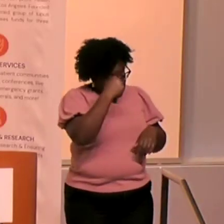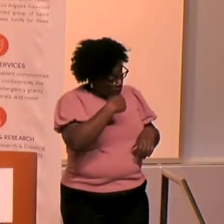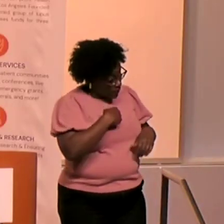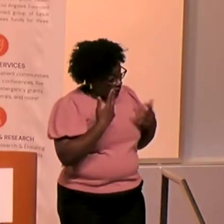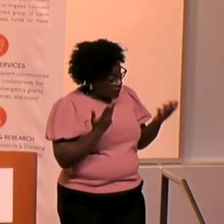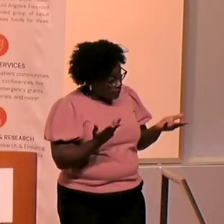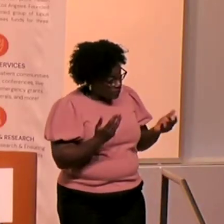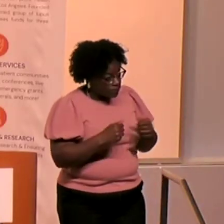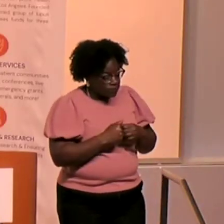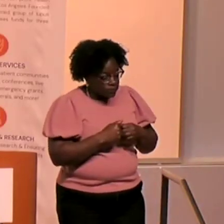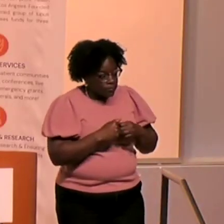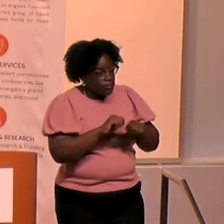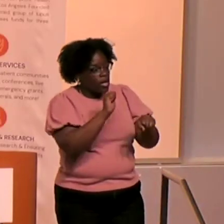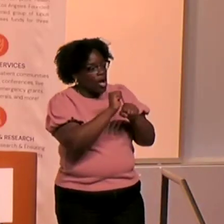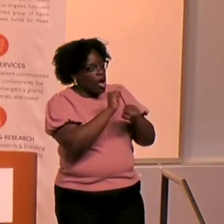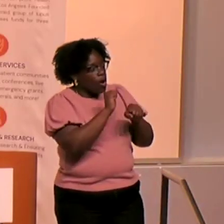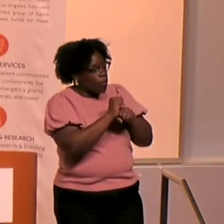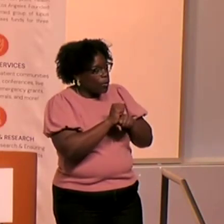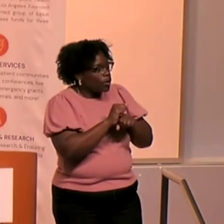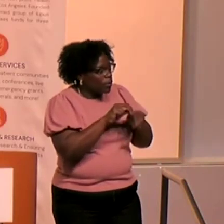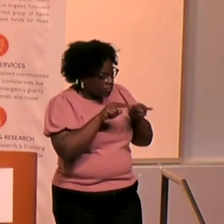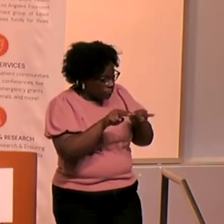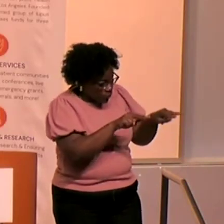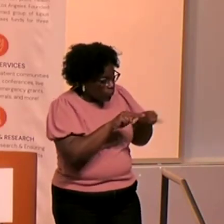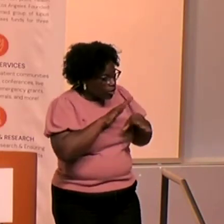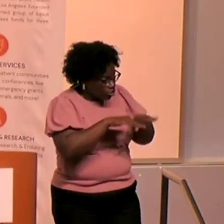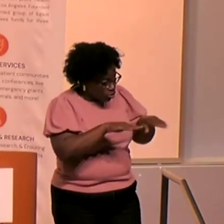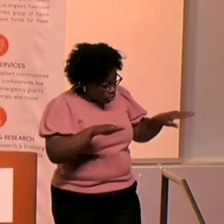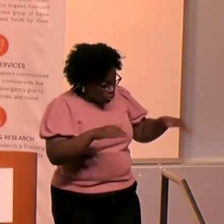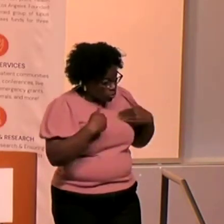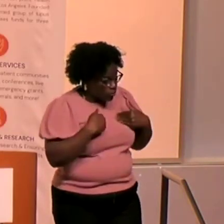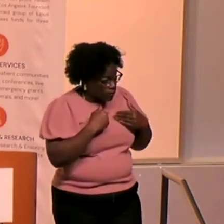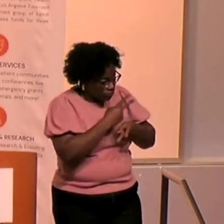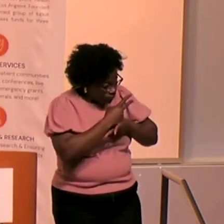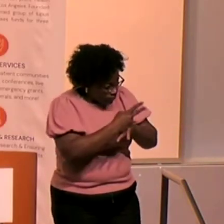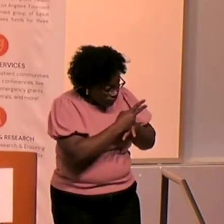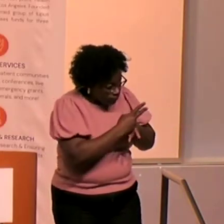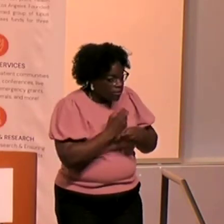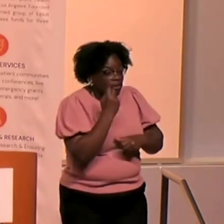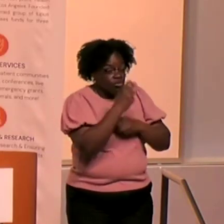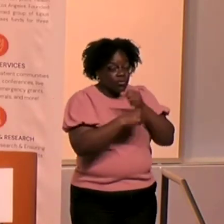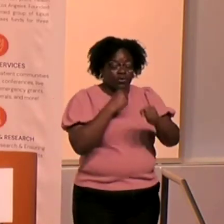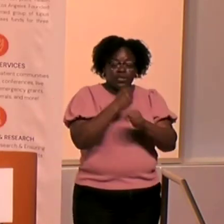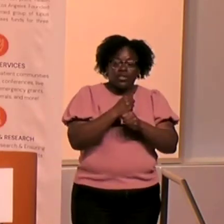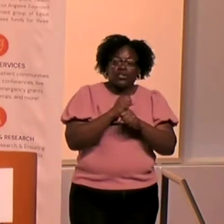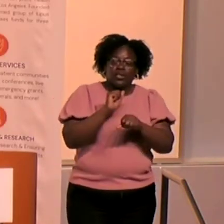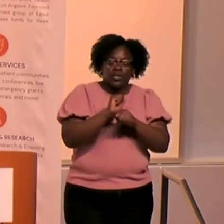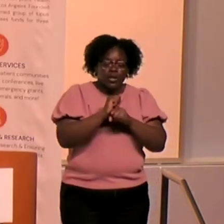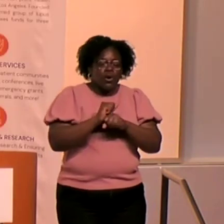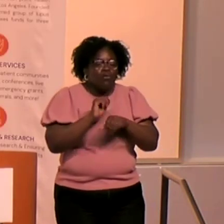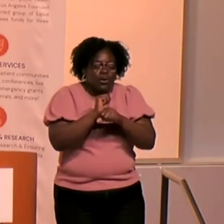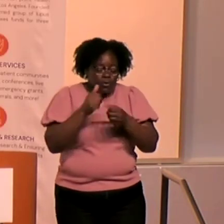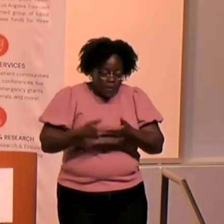specifically, I work in childcare. So I've had over 12 years experience working with